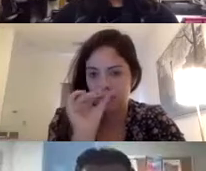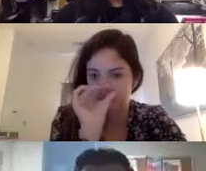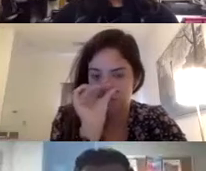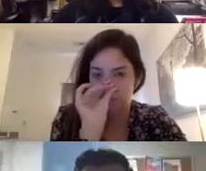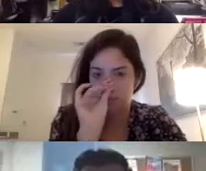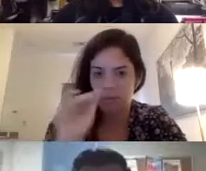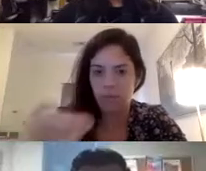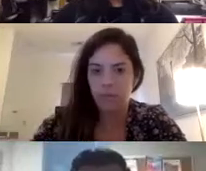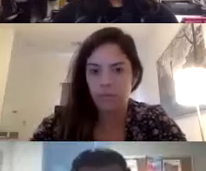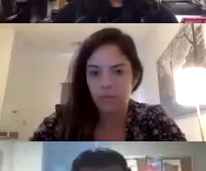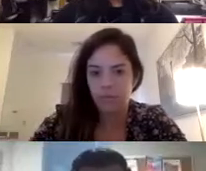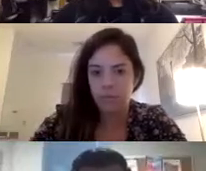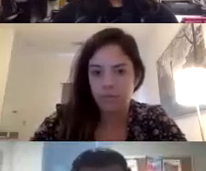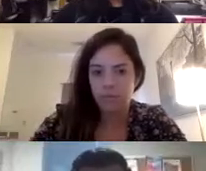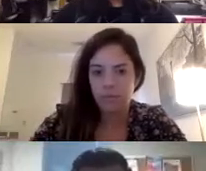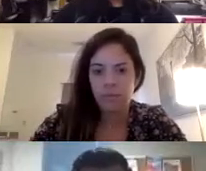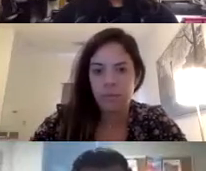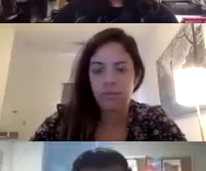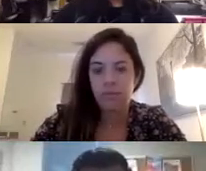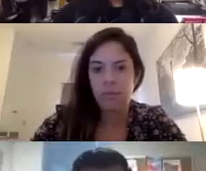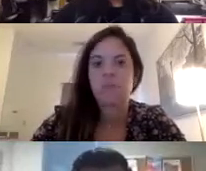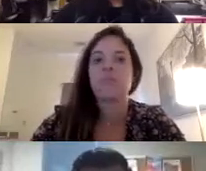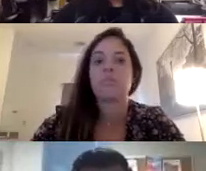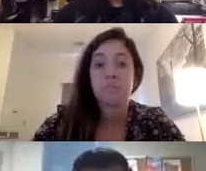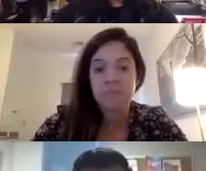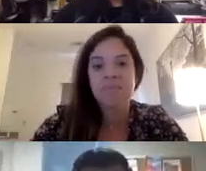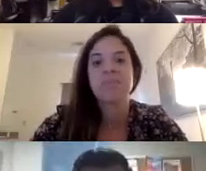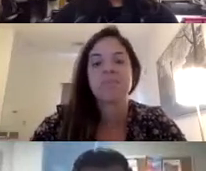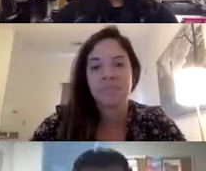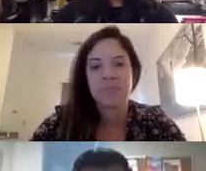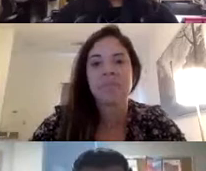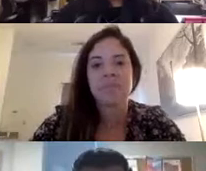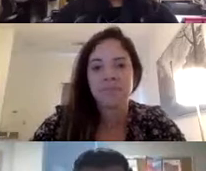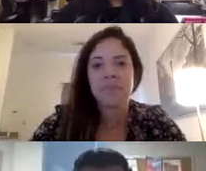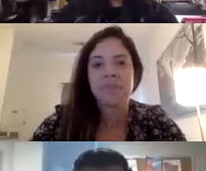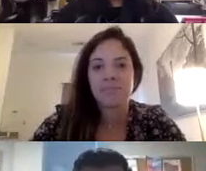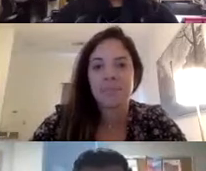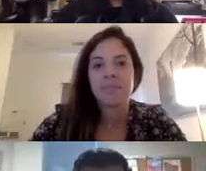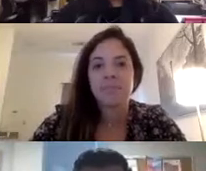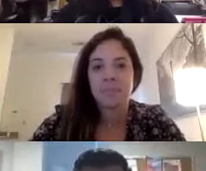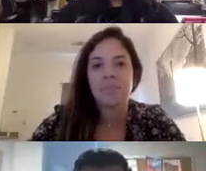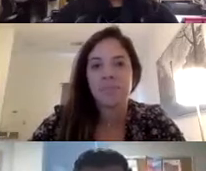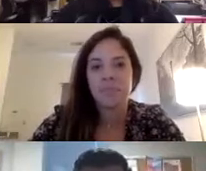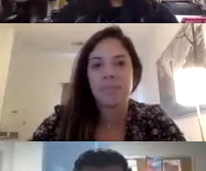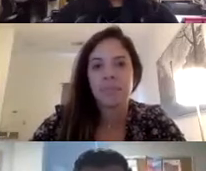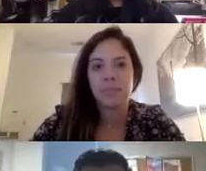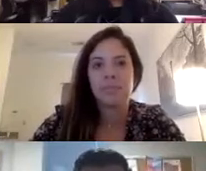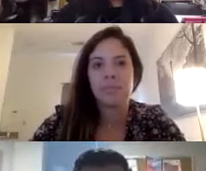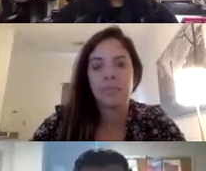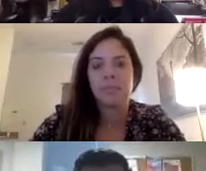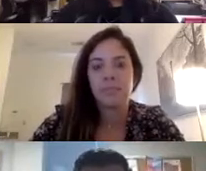with taking care of children. For example, right? So that's people tend to have this